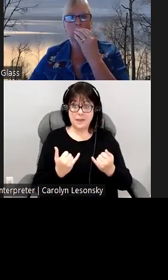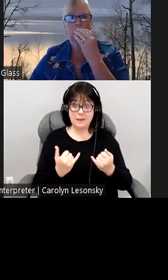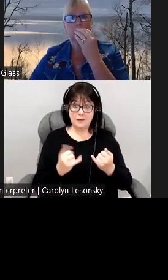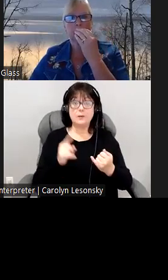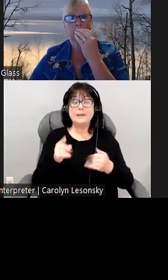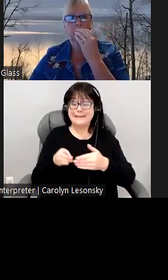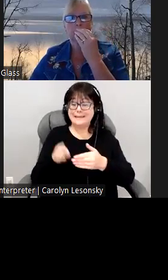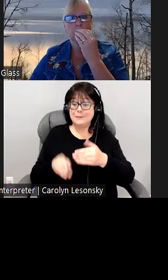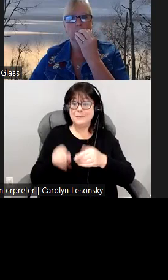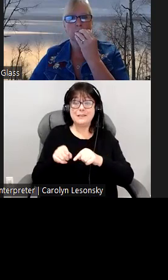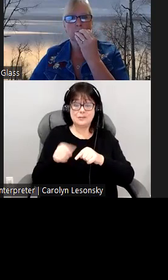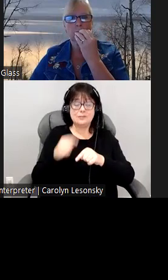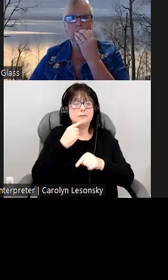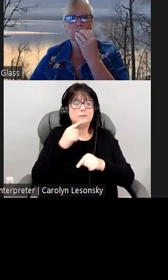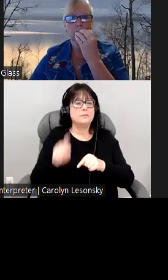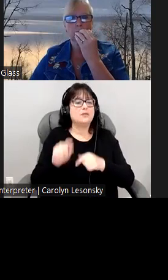milestones.